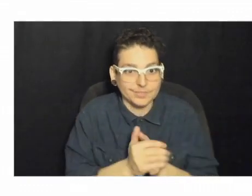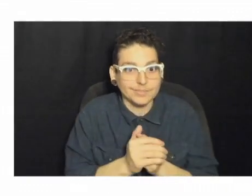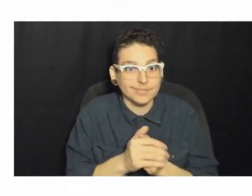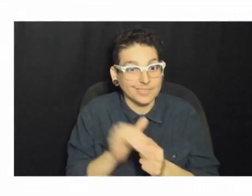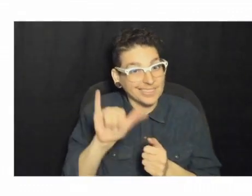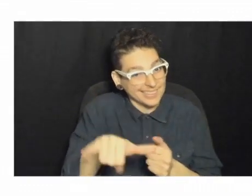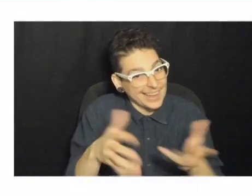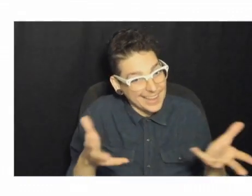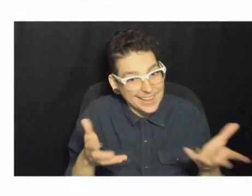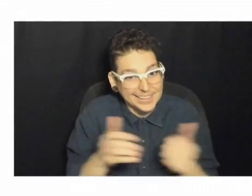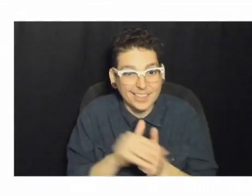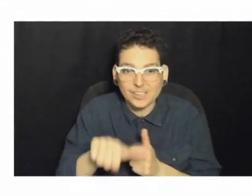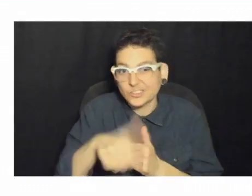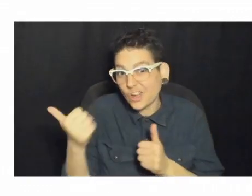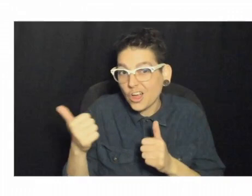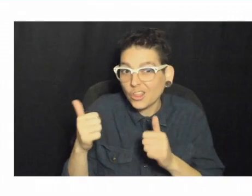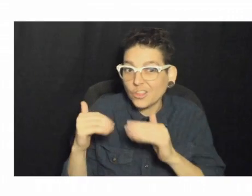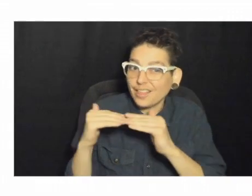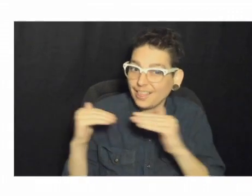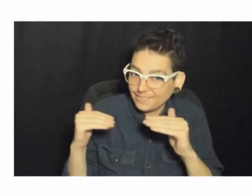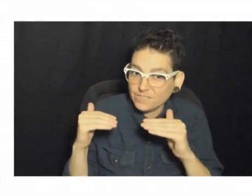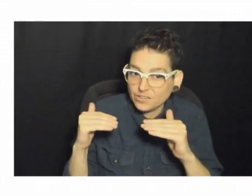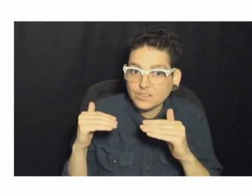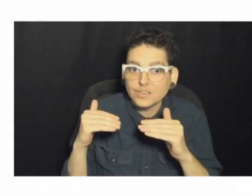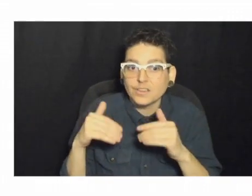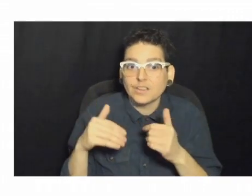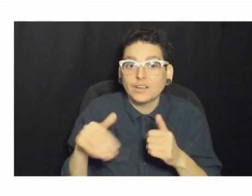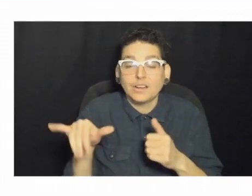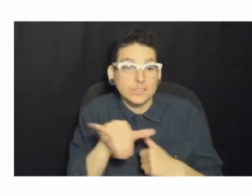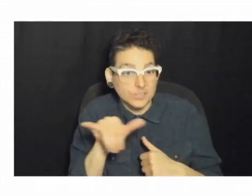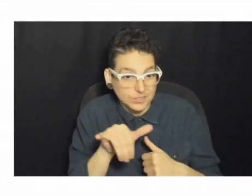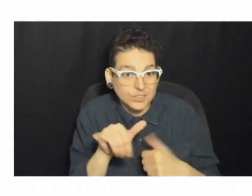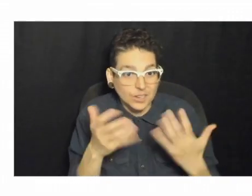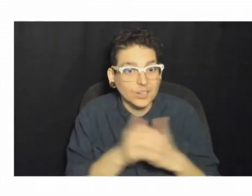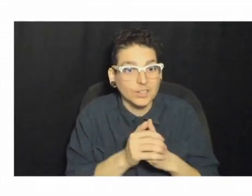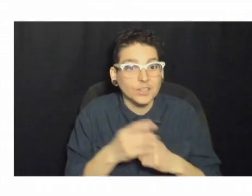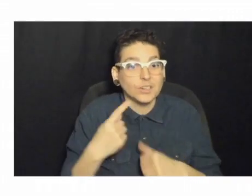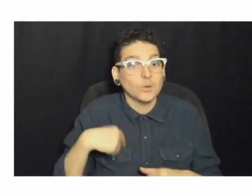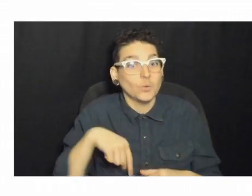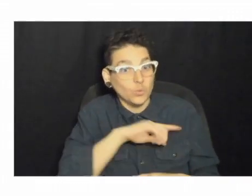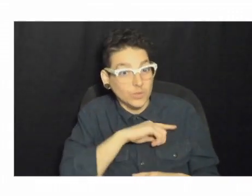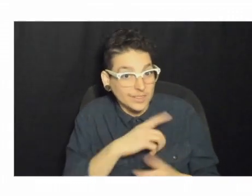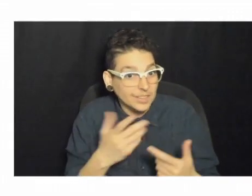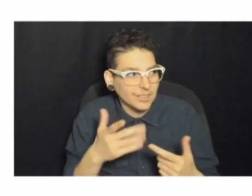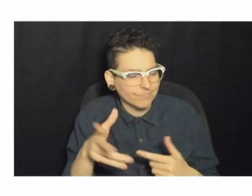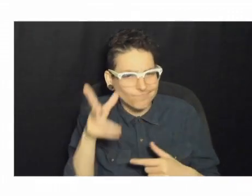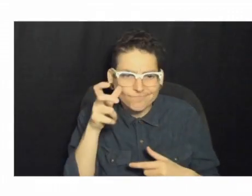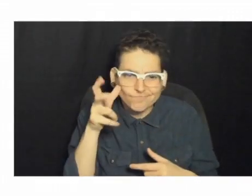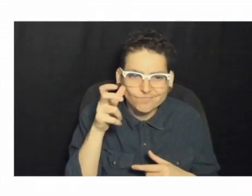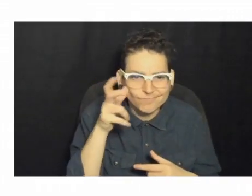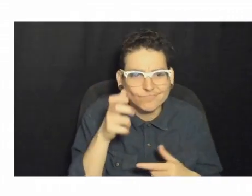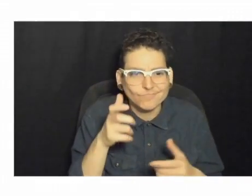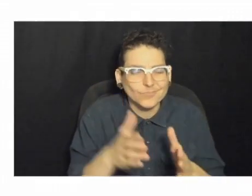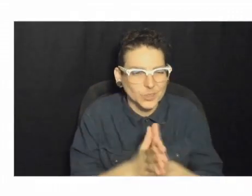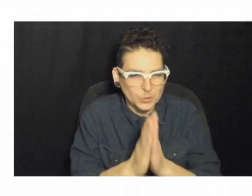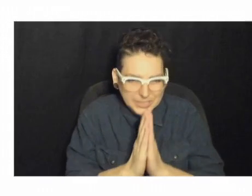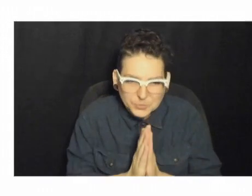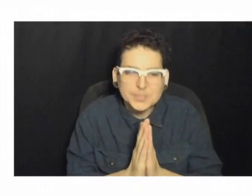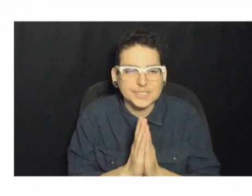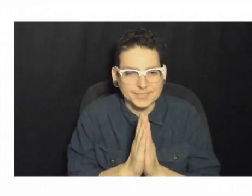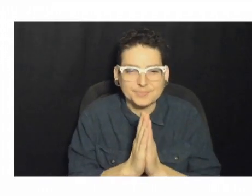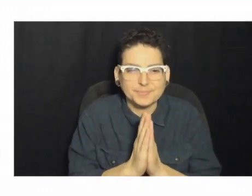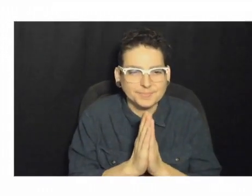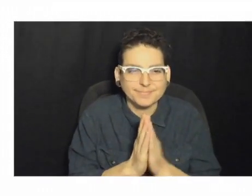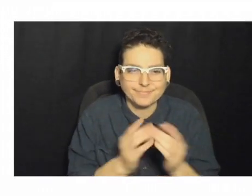And then we've heard a request throughout the 2 days and then now on the Miro board for more social